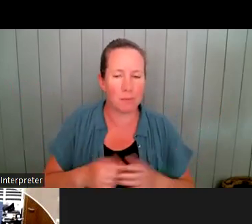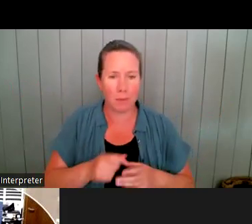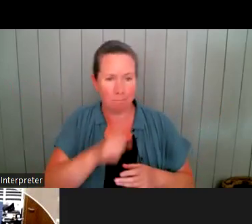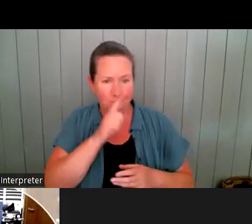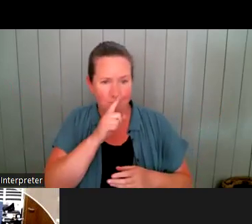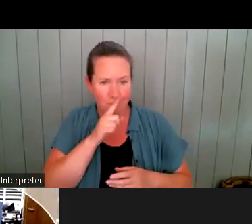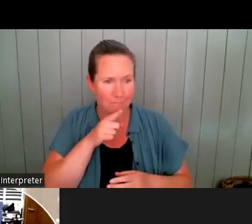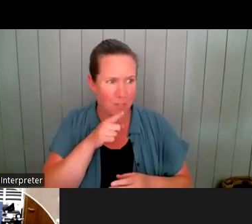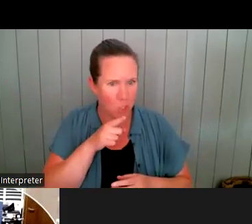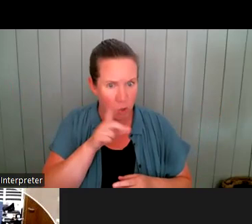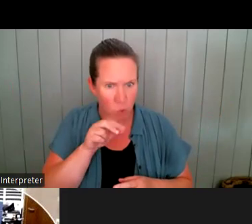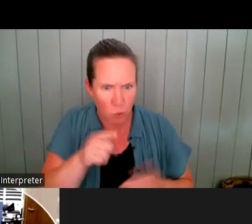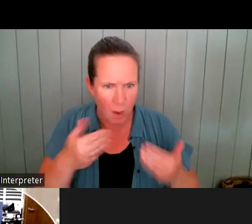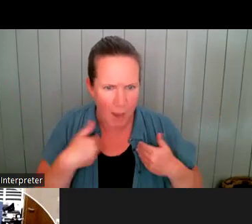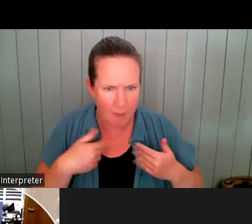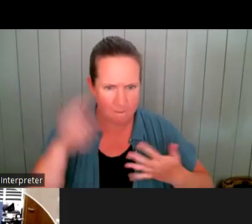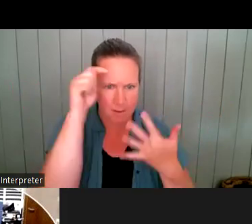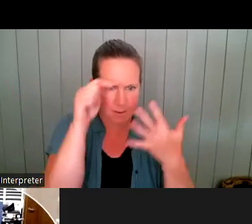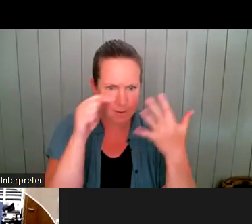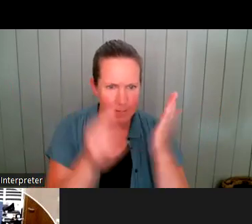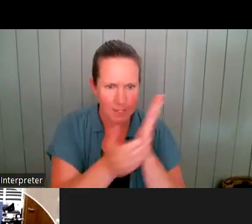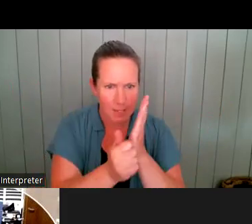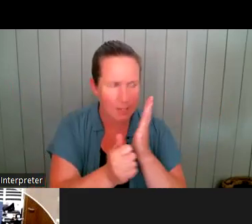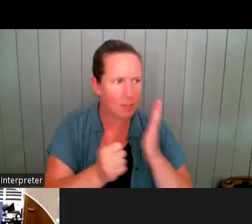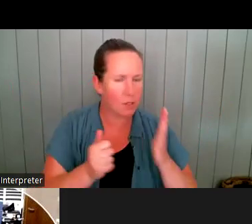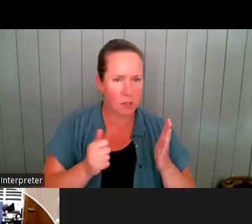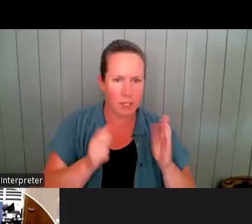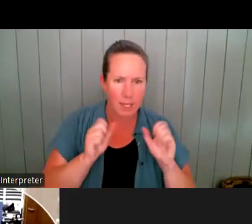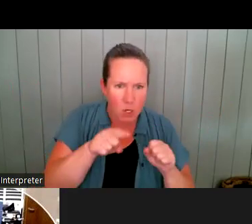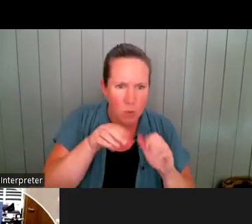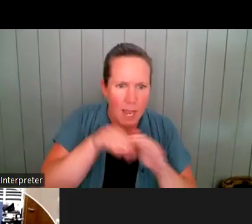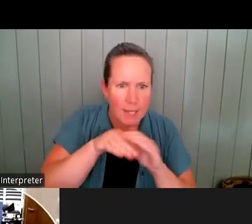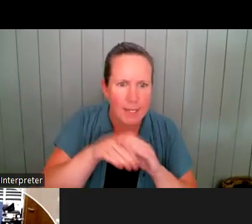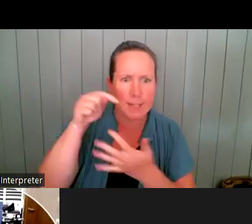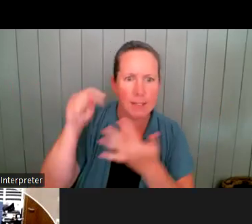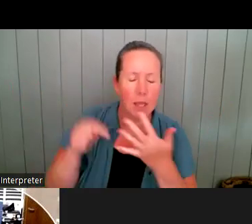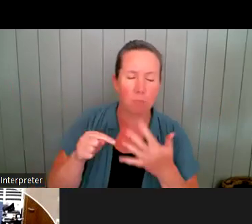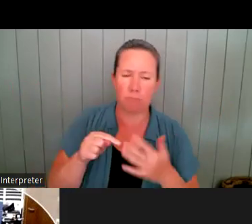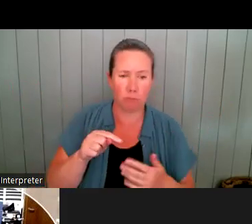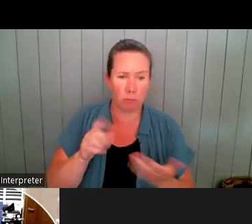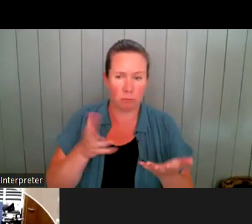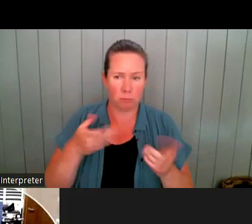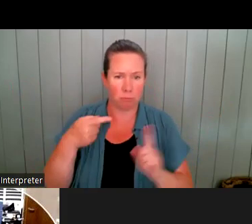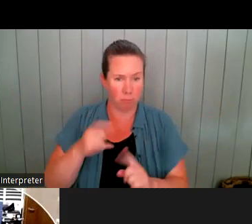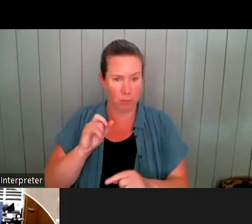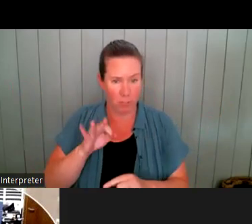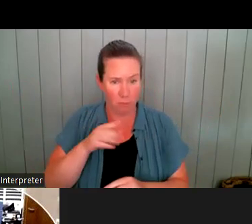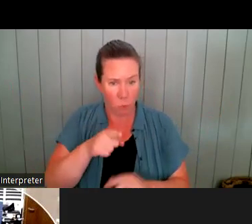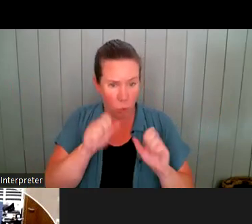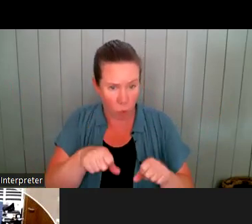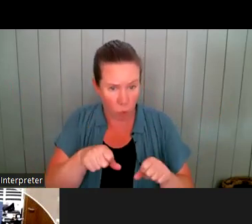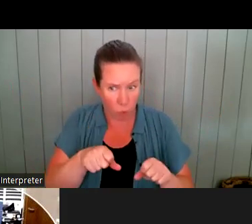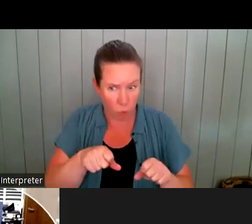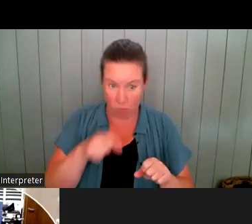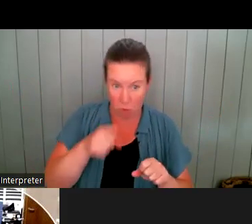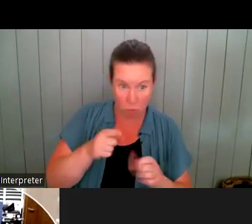it? It's really truly sort of like, if you could, would you sort of want to do this? So when you